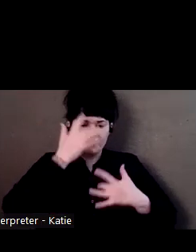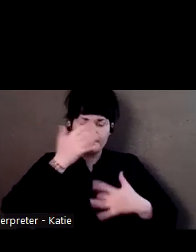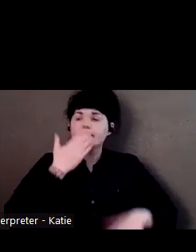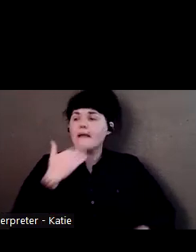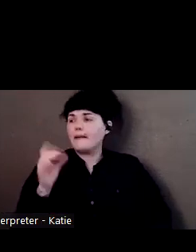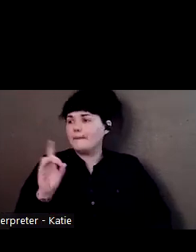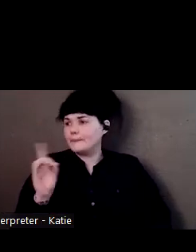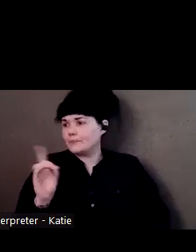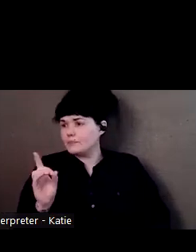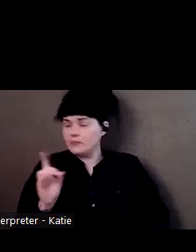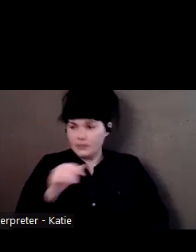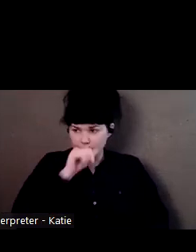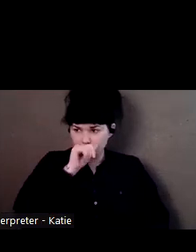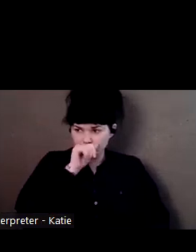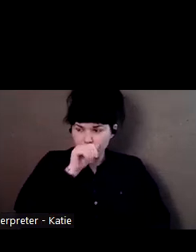sickle cell disease.